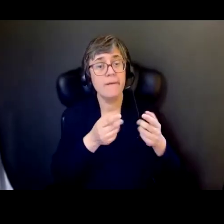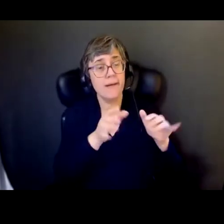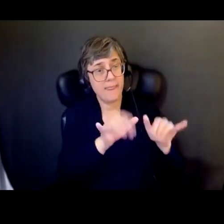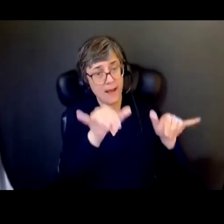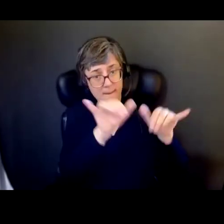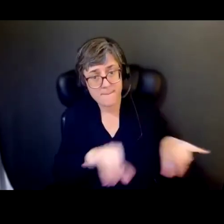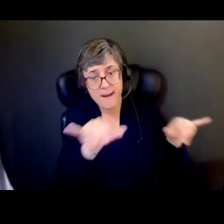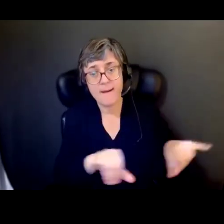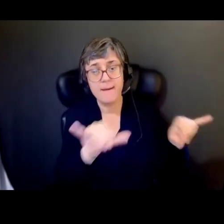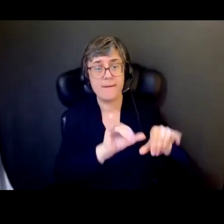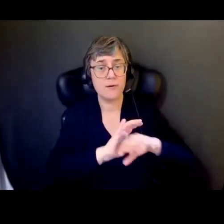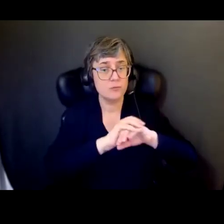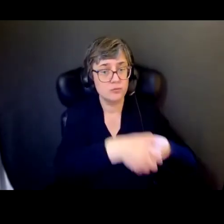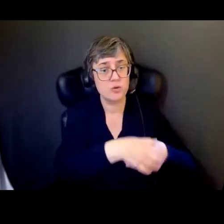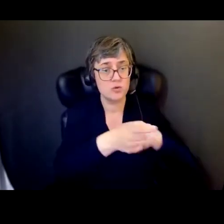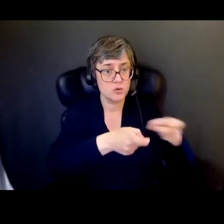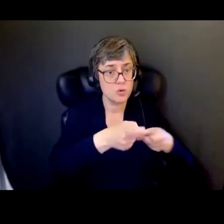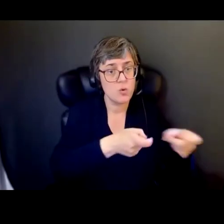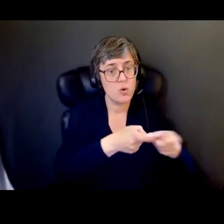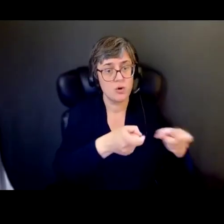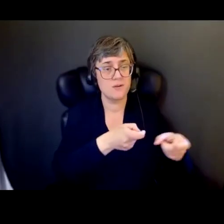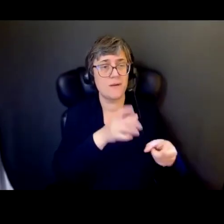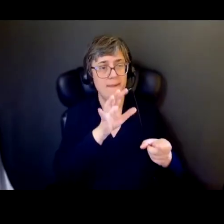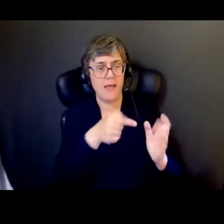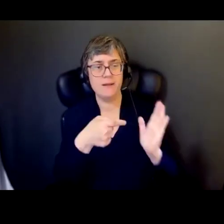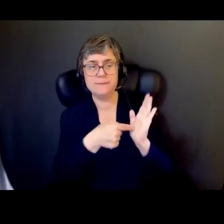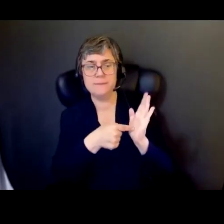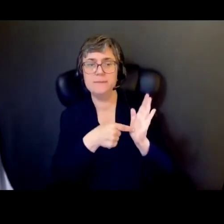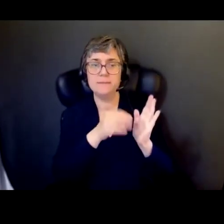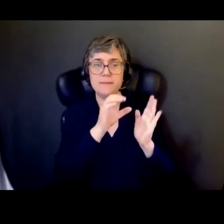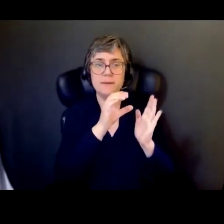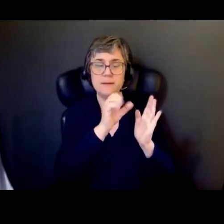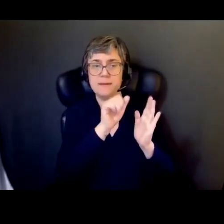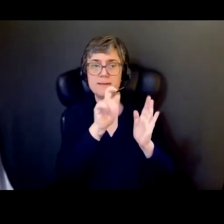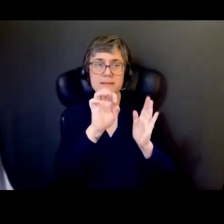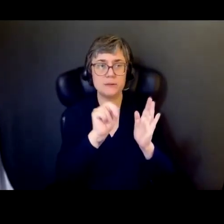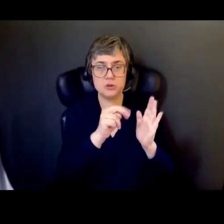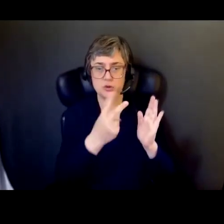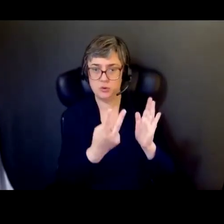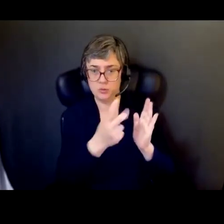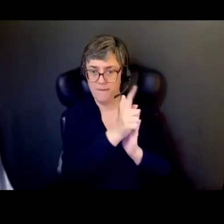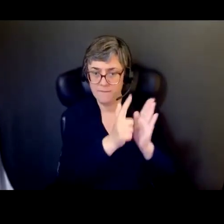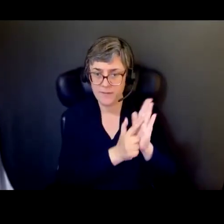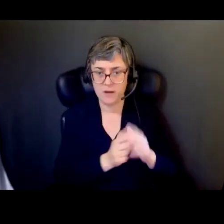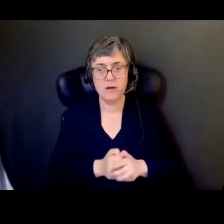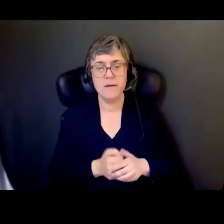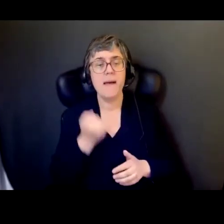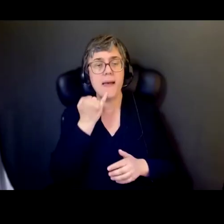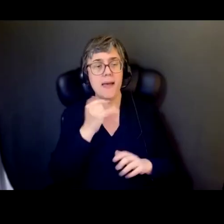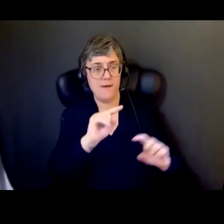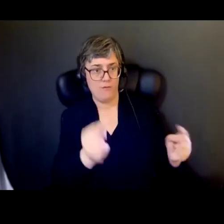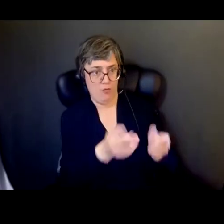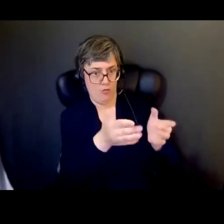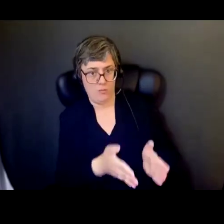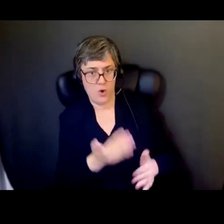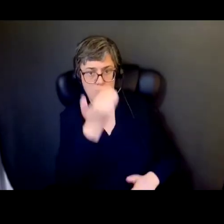the intimate partner's safety is threatened, or knowing that, or being reckless as to